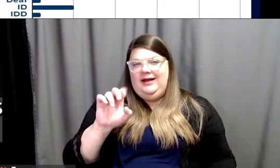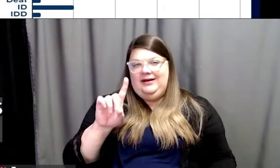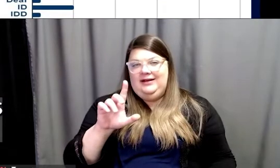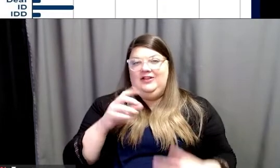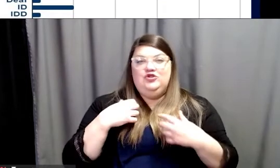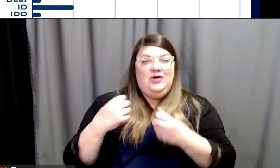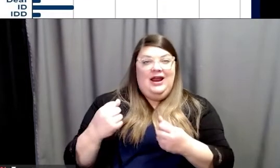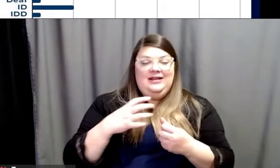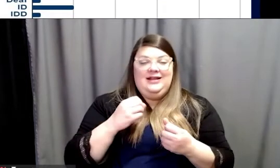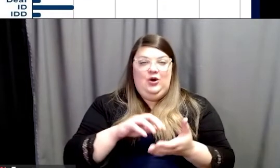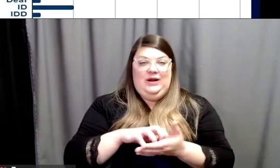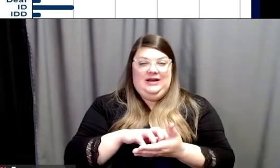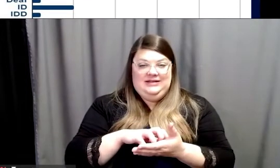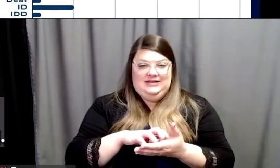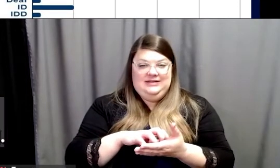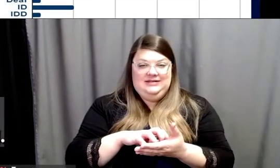that